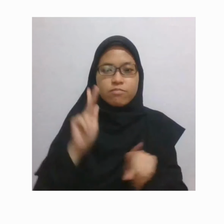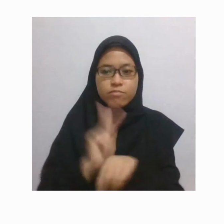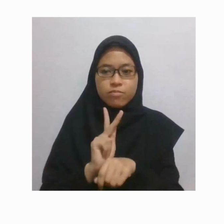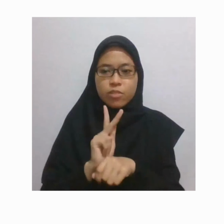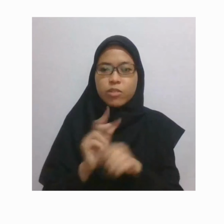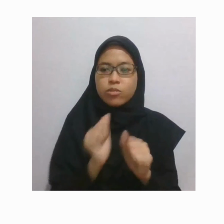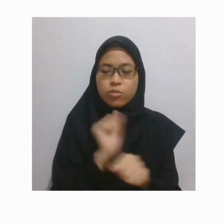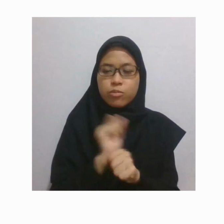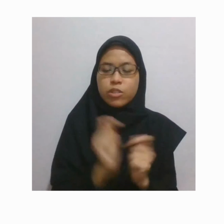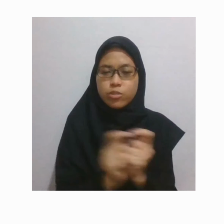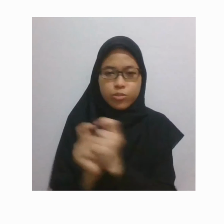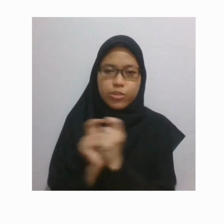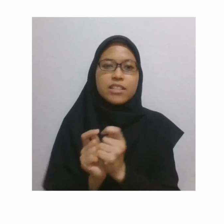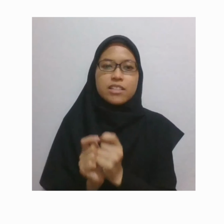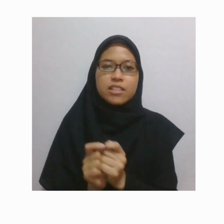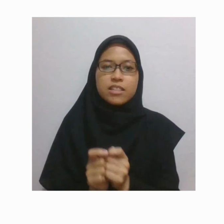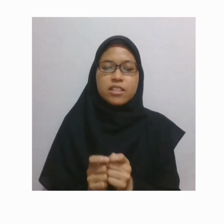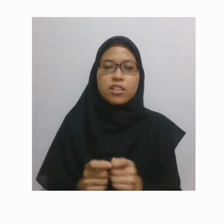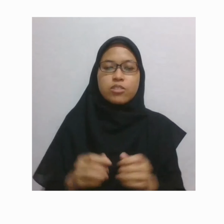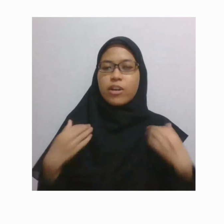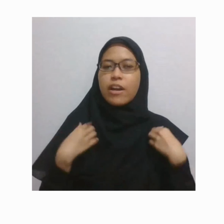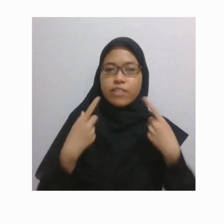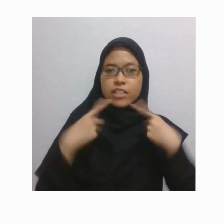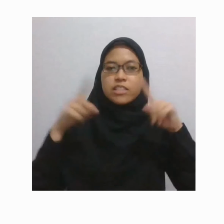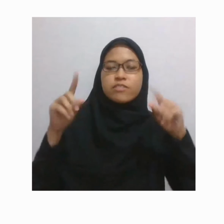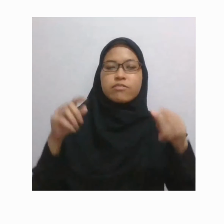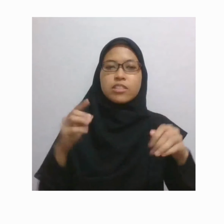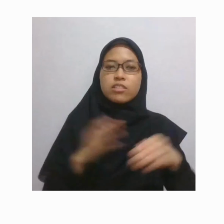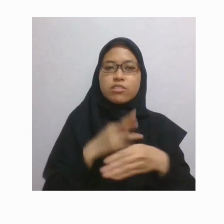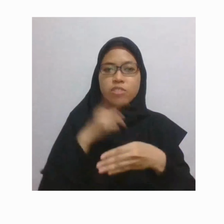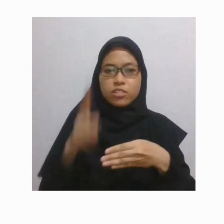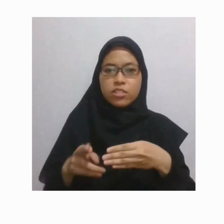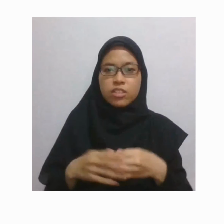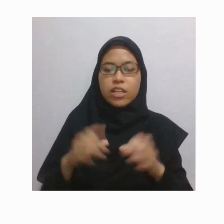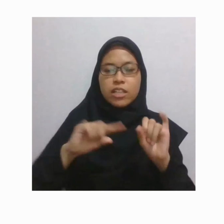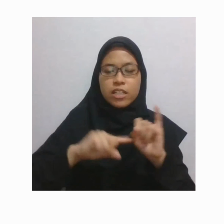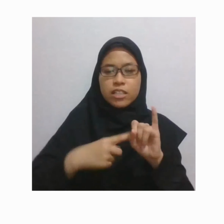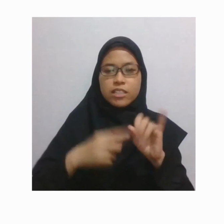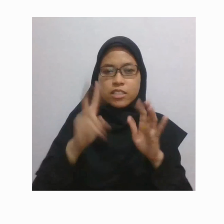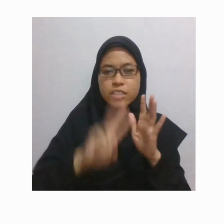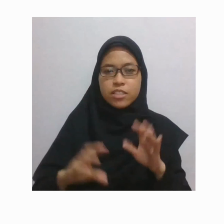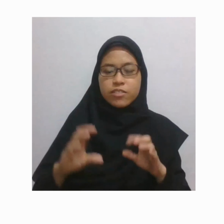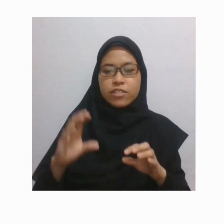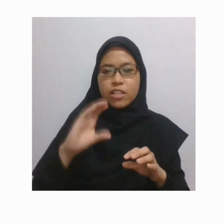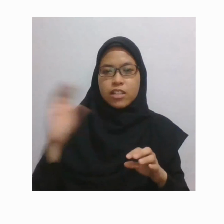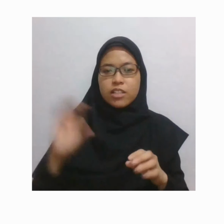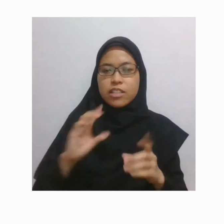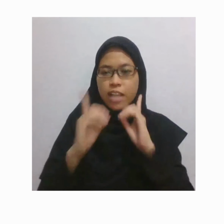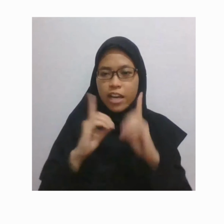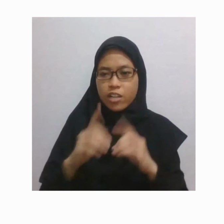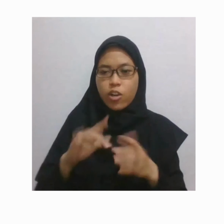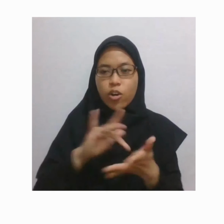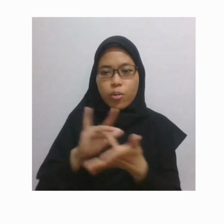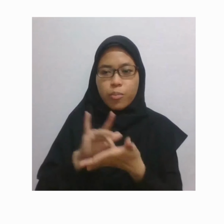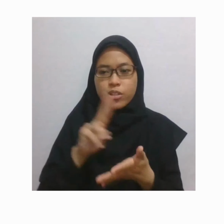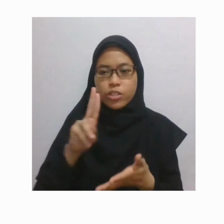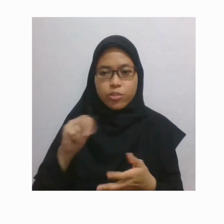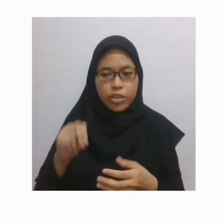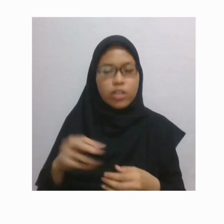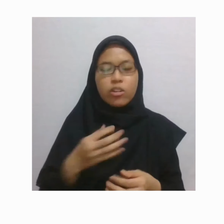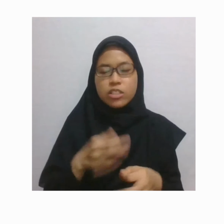board. Initiatives such as the Youth Climate Dialogue, NTU's Model UN, and the British Council's Great Lectures are